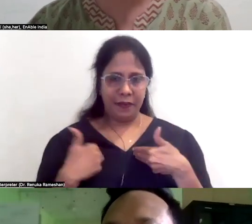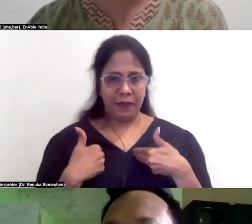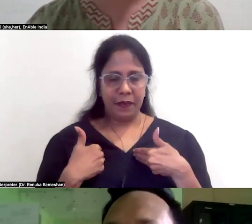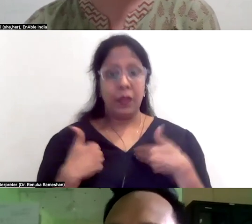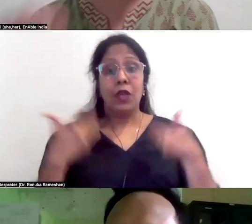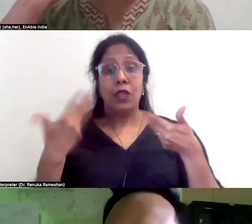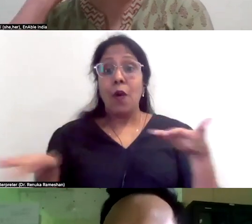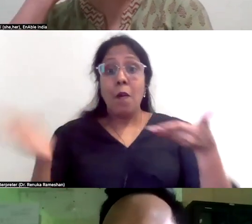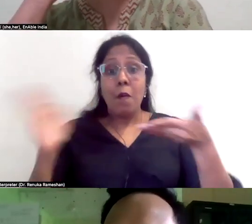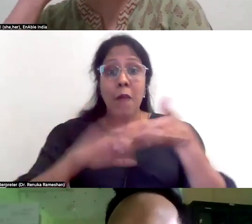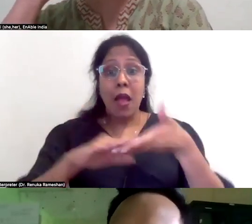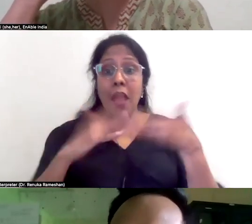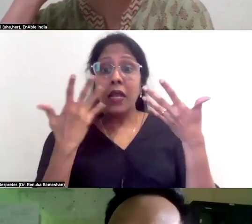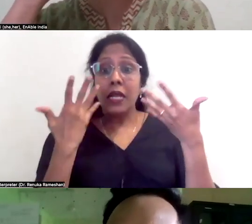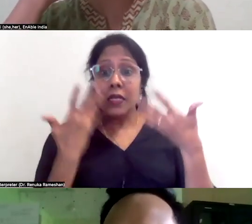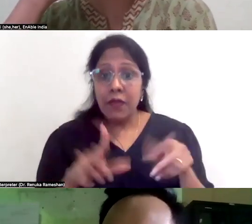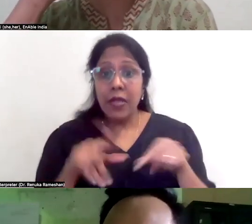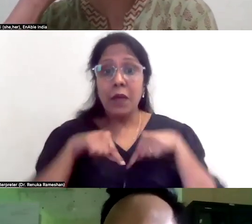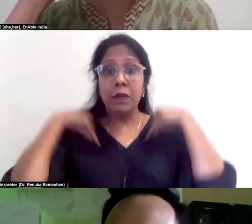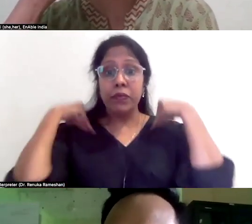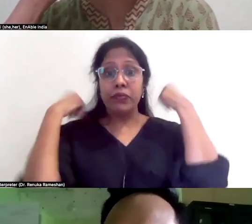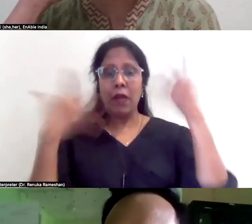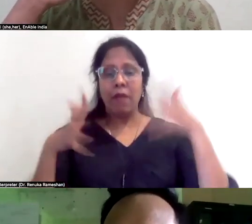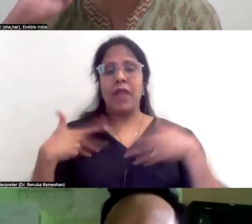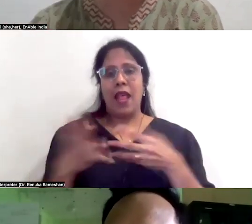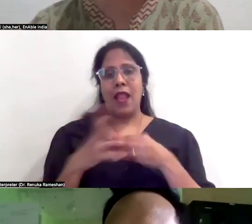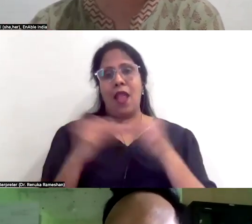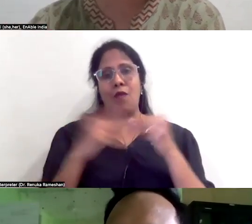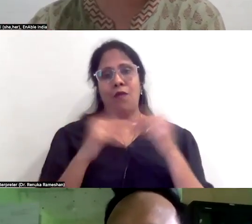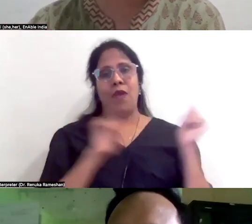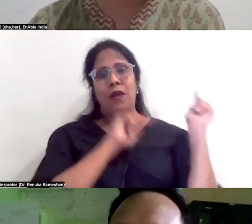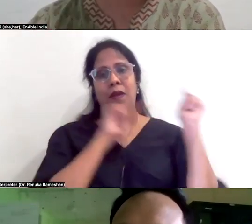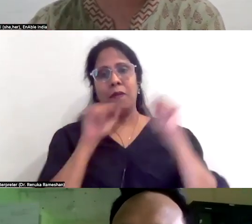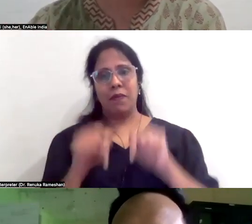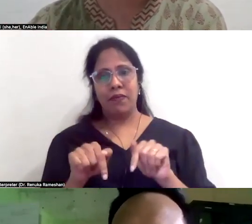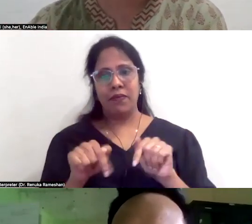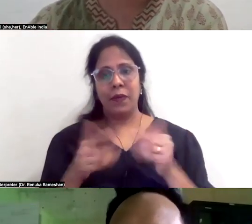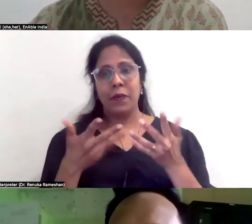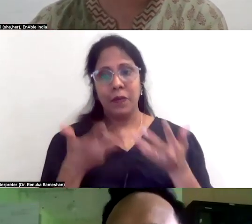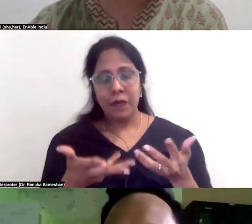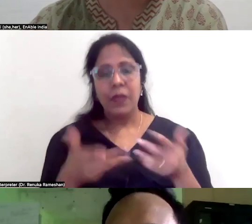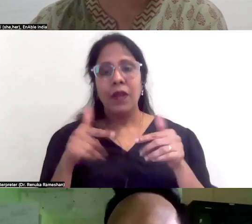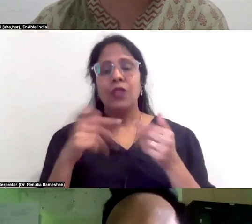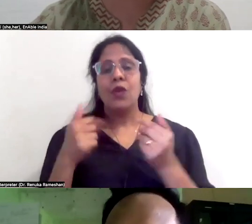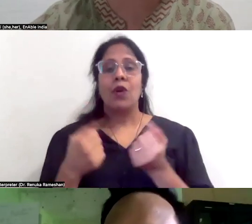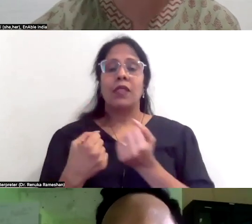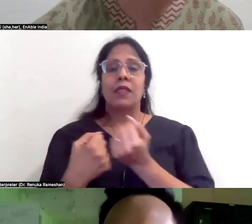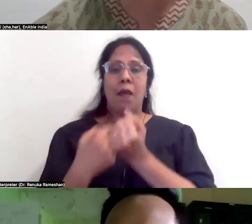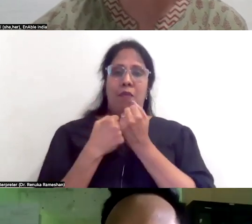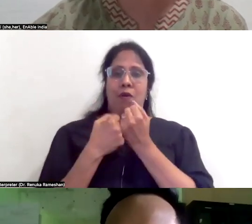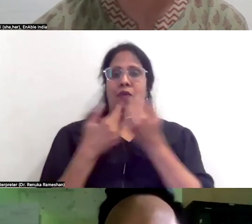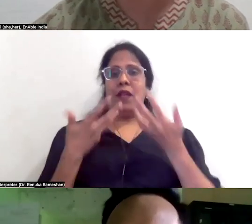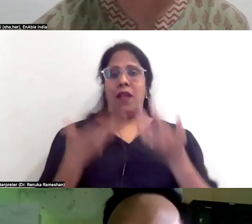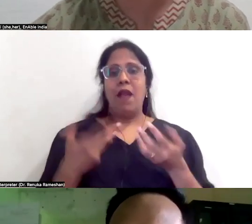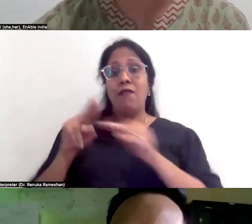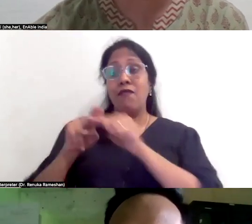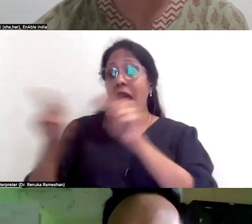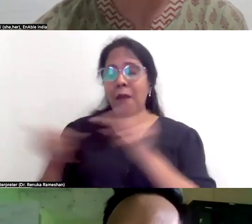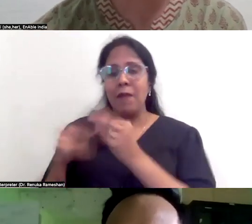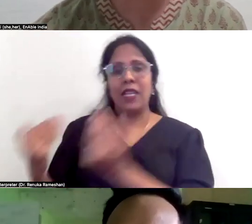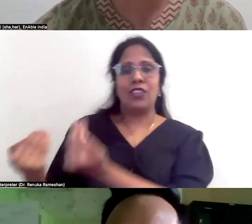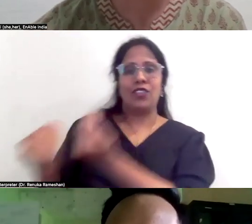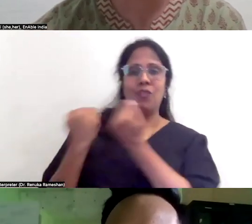after marriage, because of that, I am in Bangalore now because that's the support I got from family.